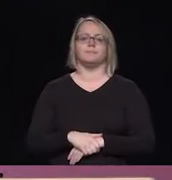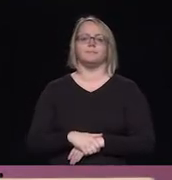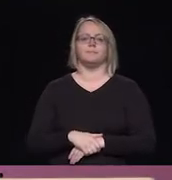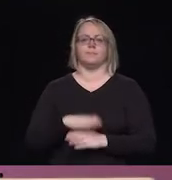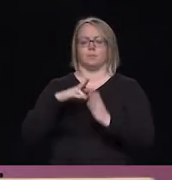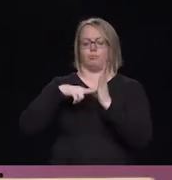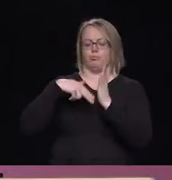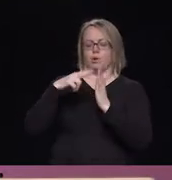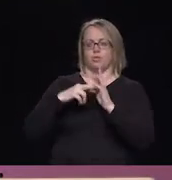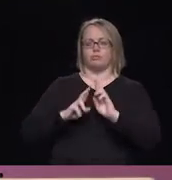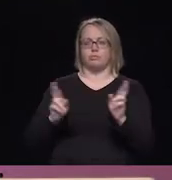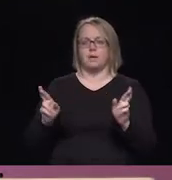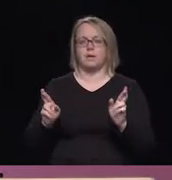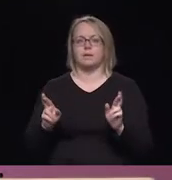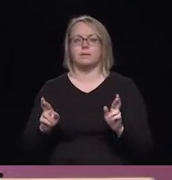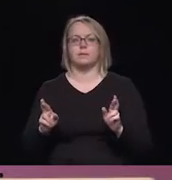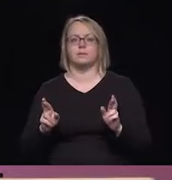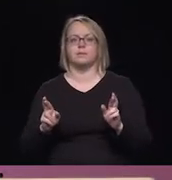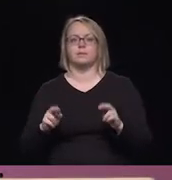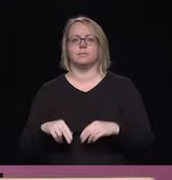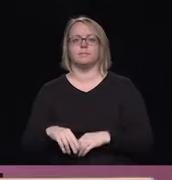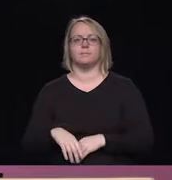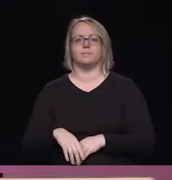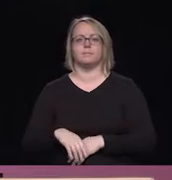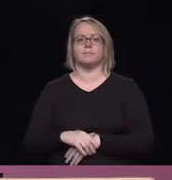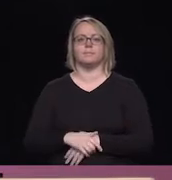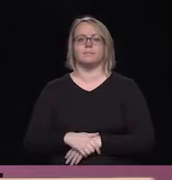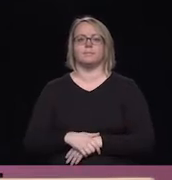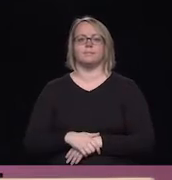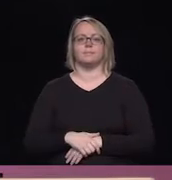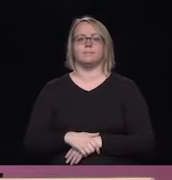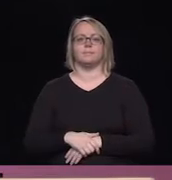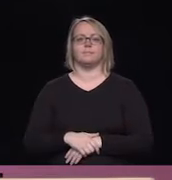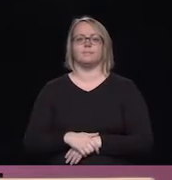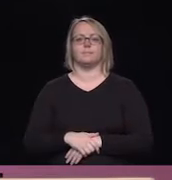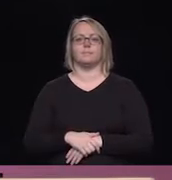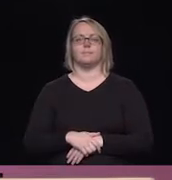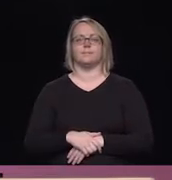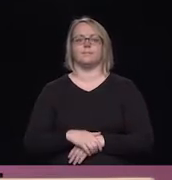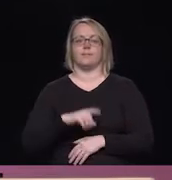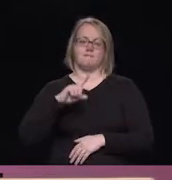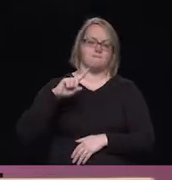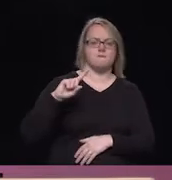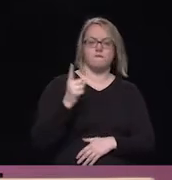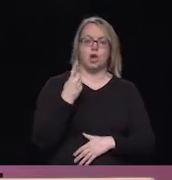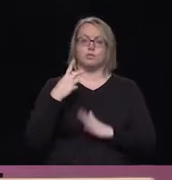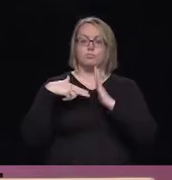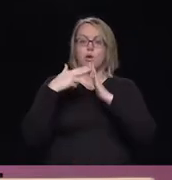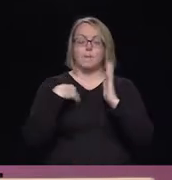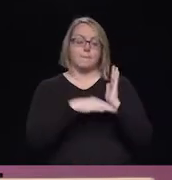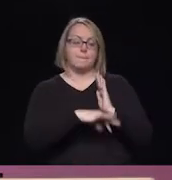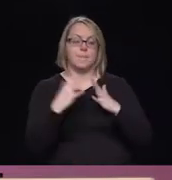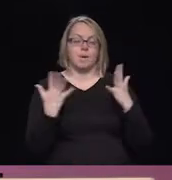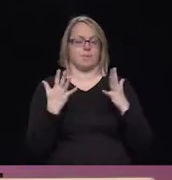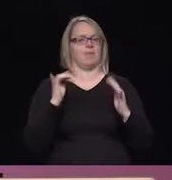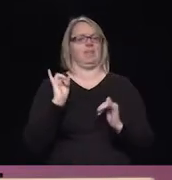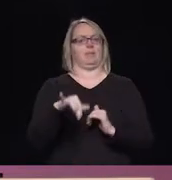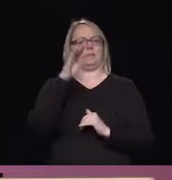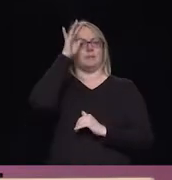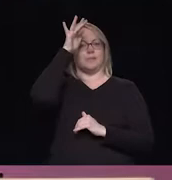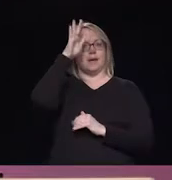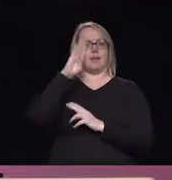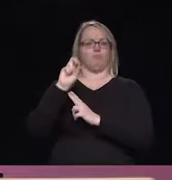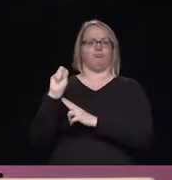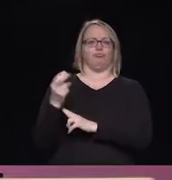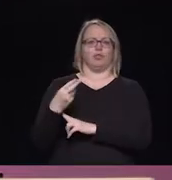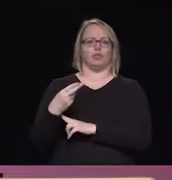hand nearby. We are going to start with the daddy brush. Everybody grab your daddy brush. Now before